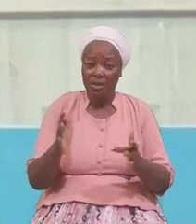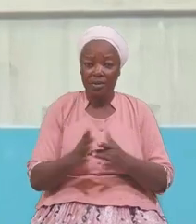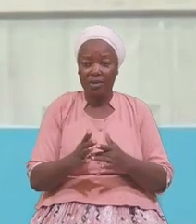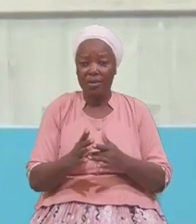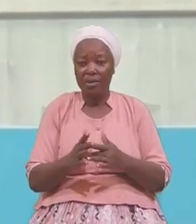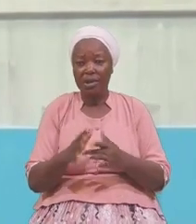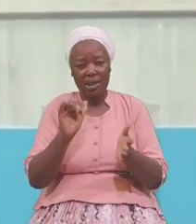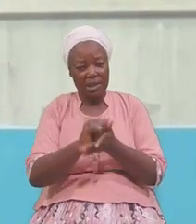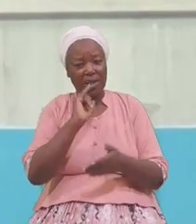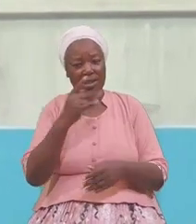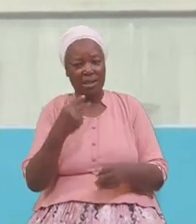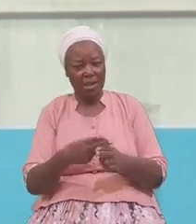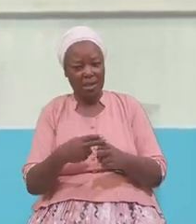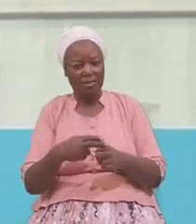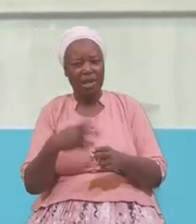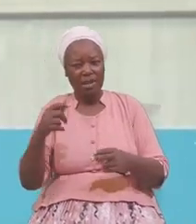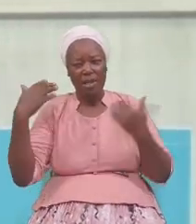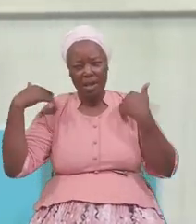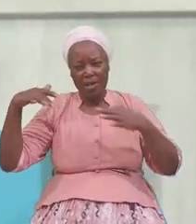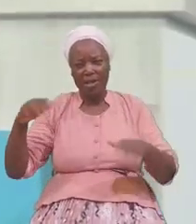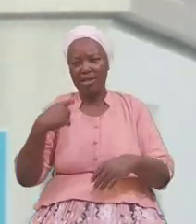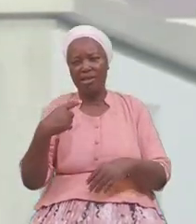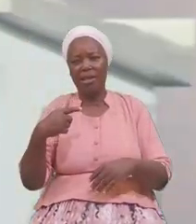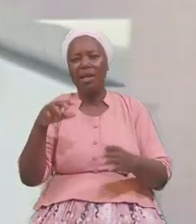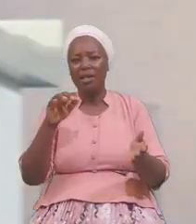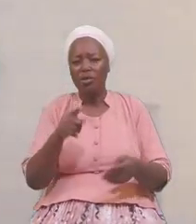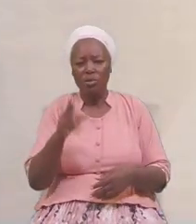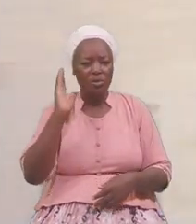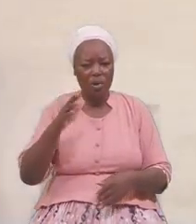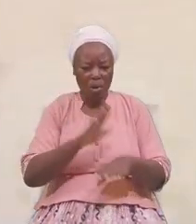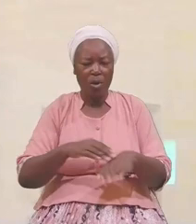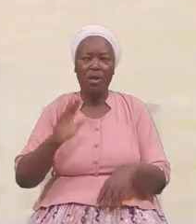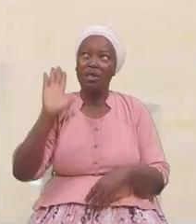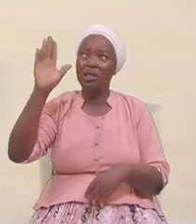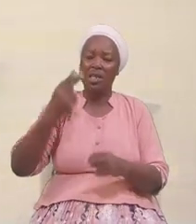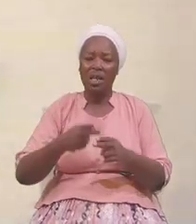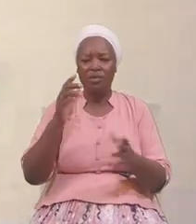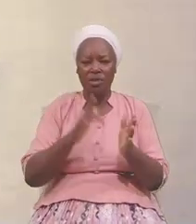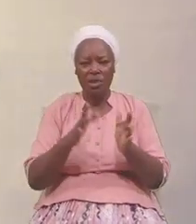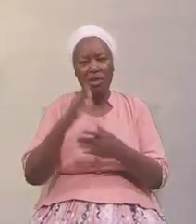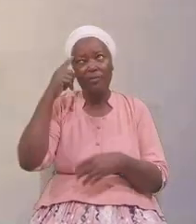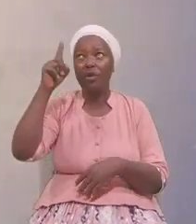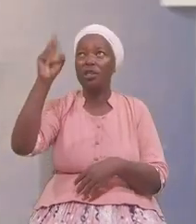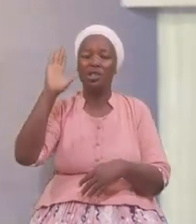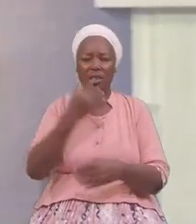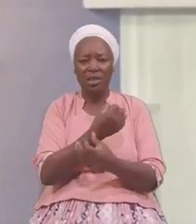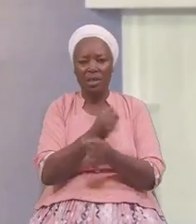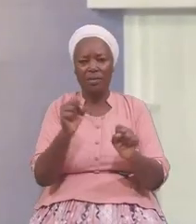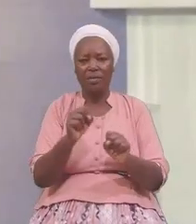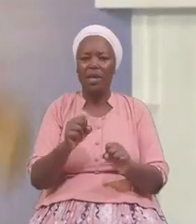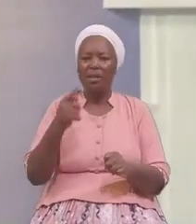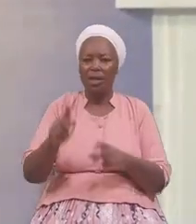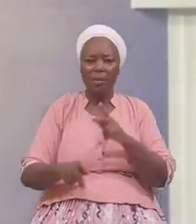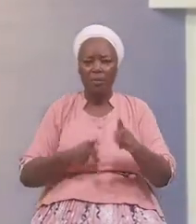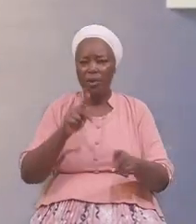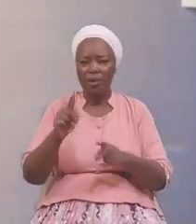the name. The angel said, thou shalt call his name Jesus, for he shall save the